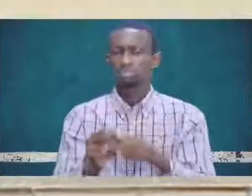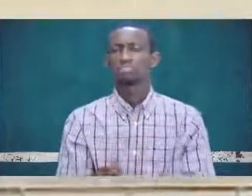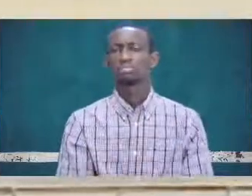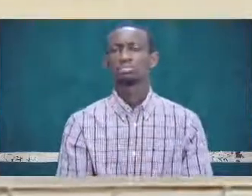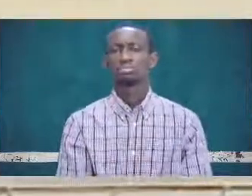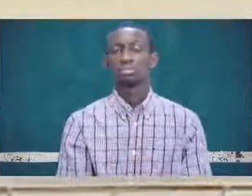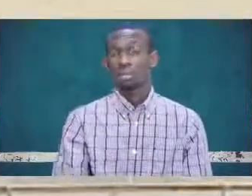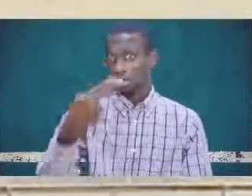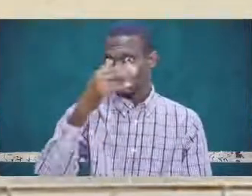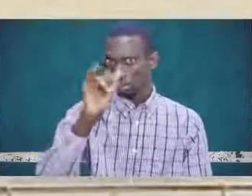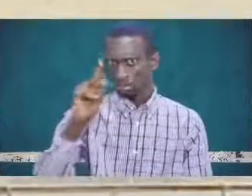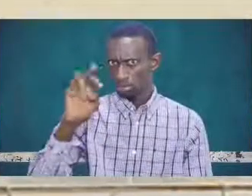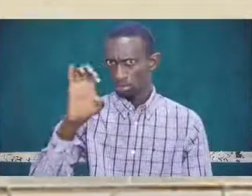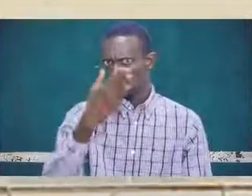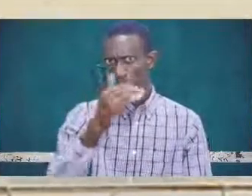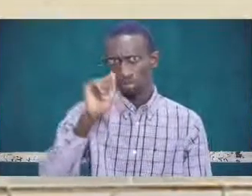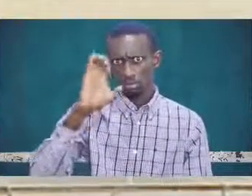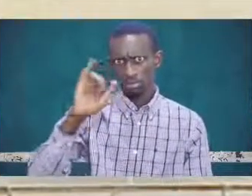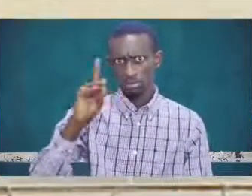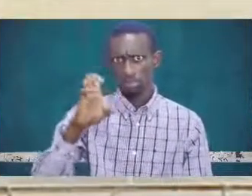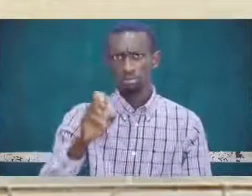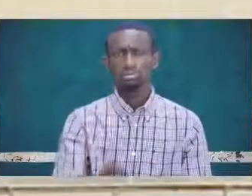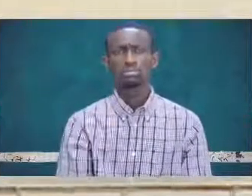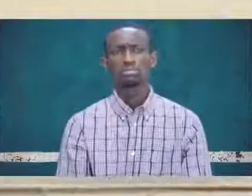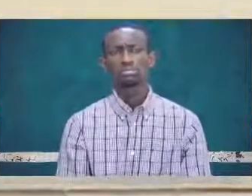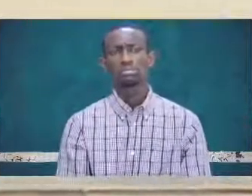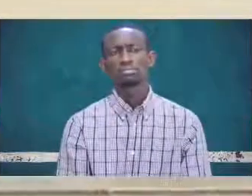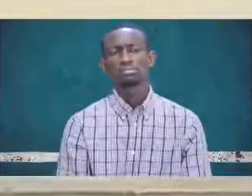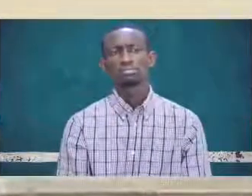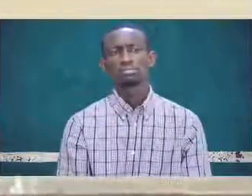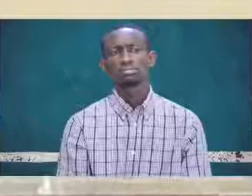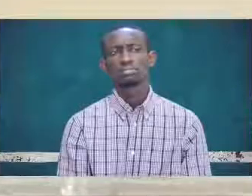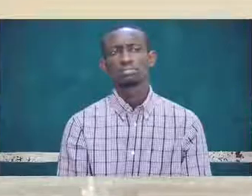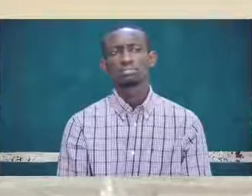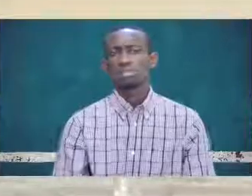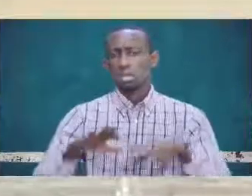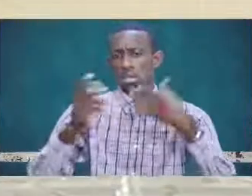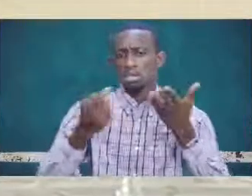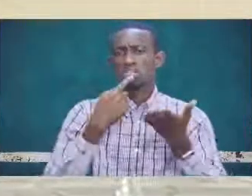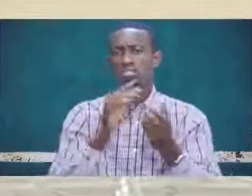Can say functions